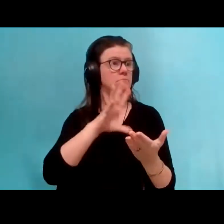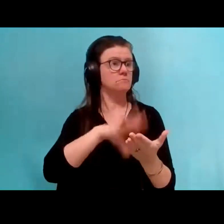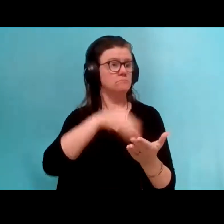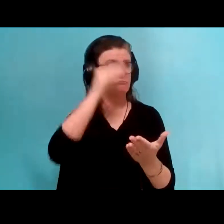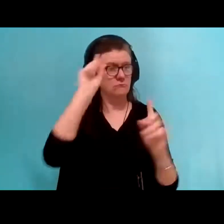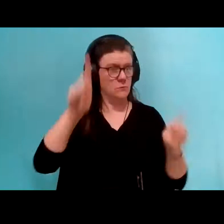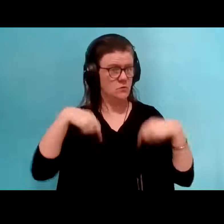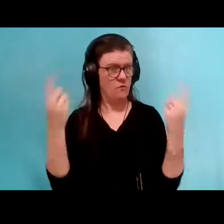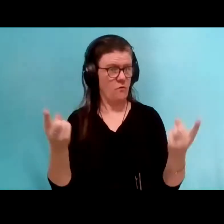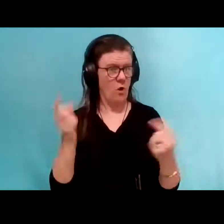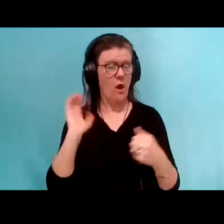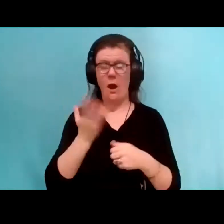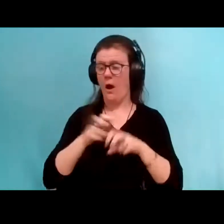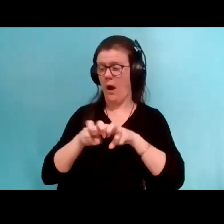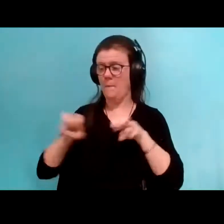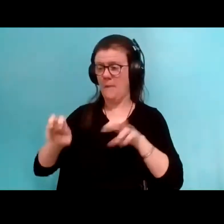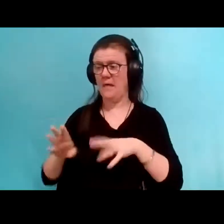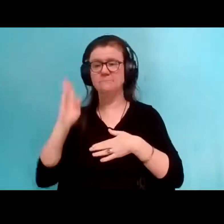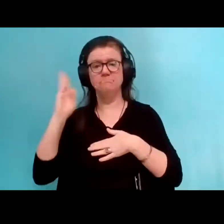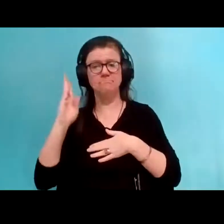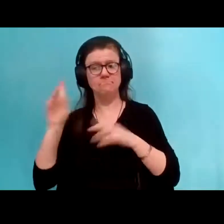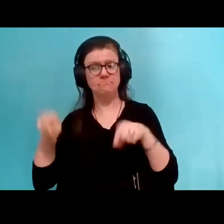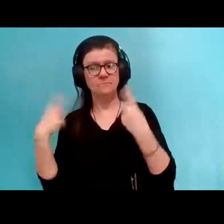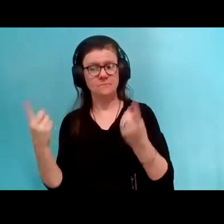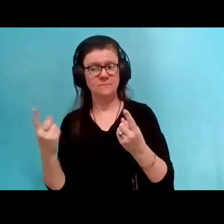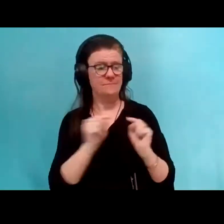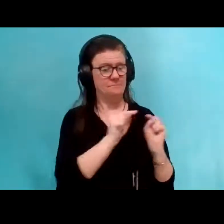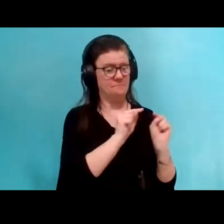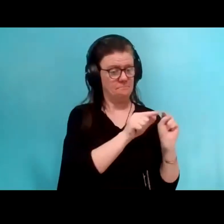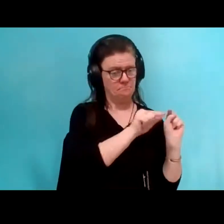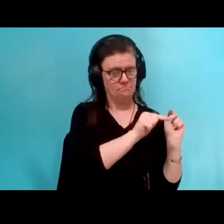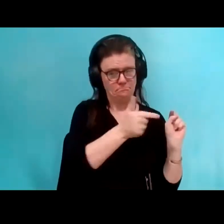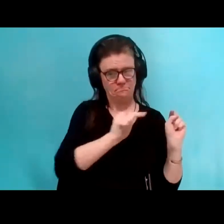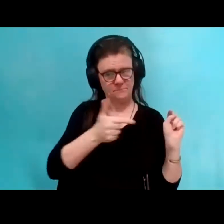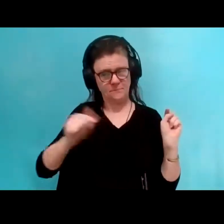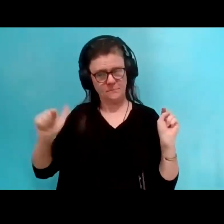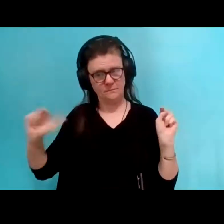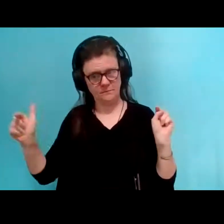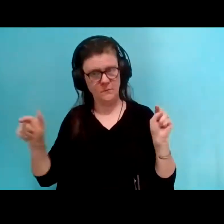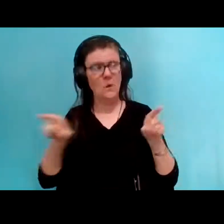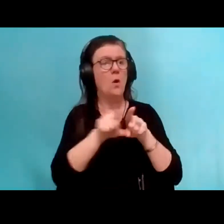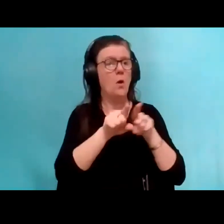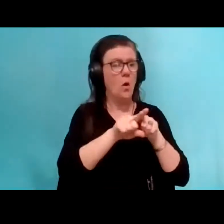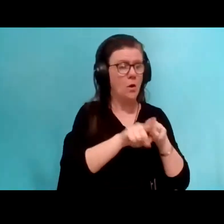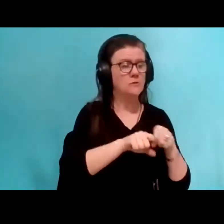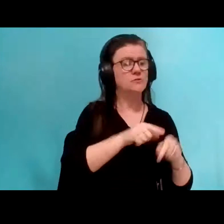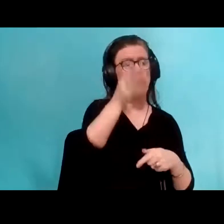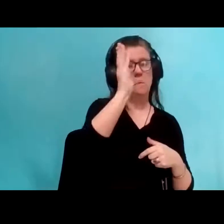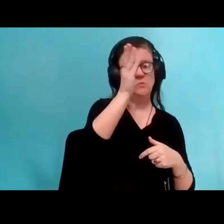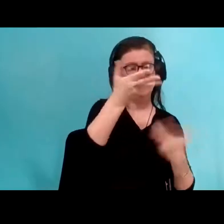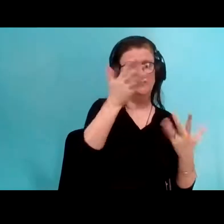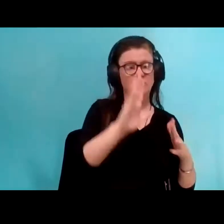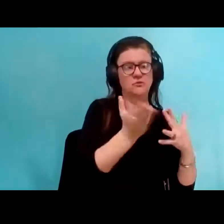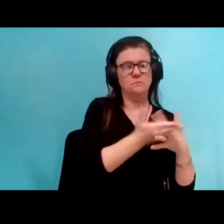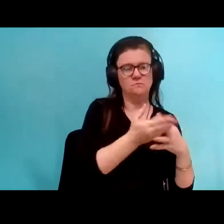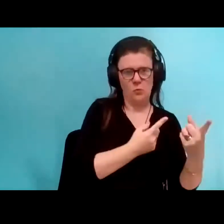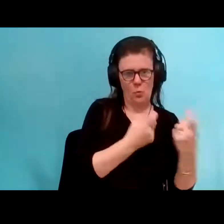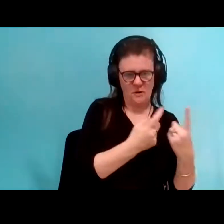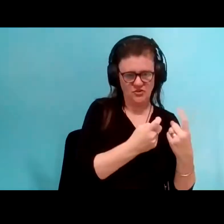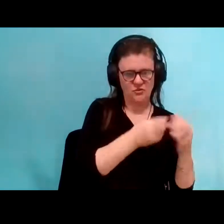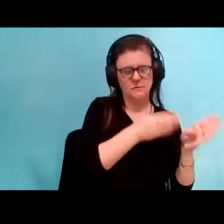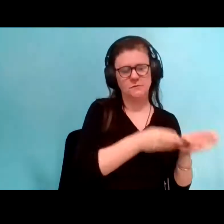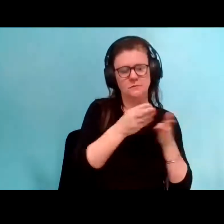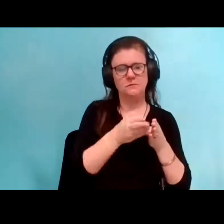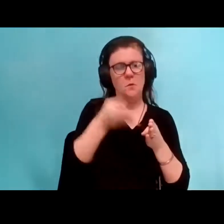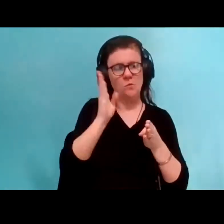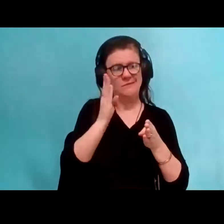about to share with you all. We're going to hear from each in turn, with a break for questions between each presentation. We'll also